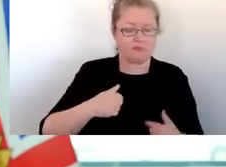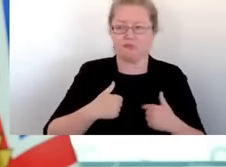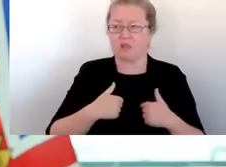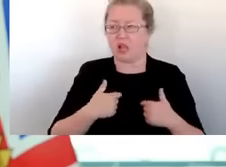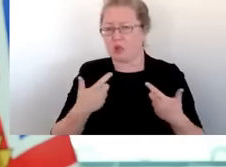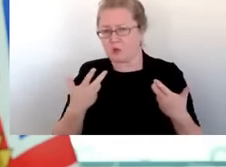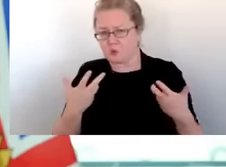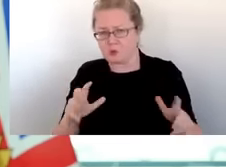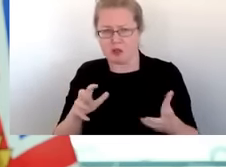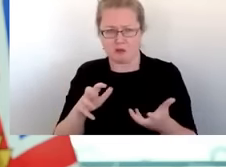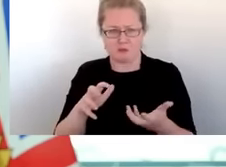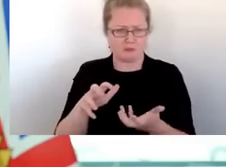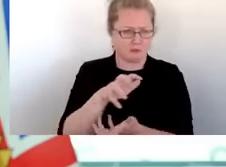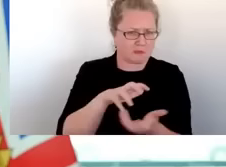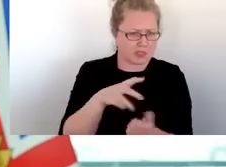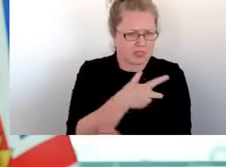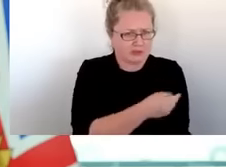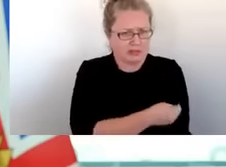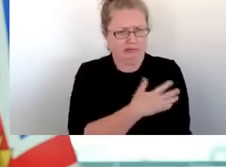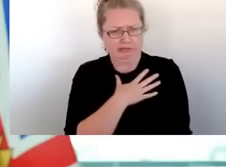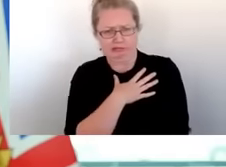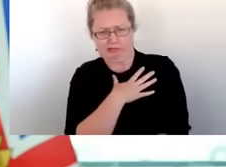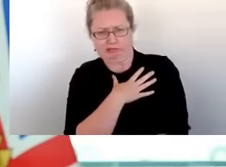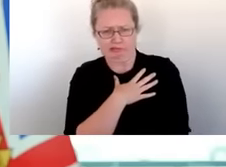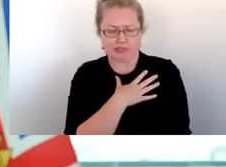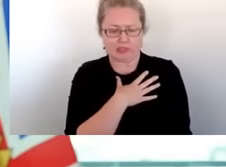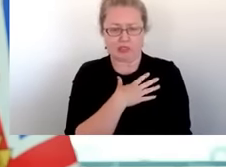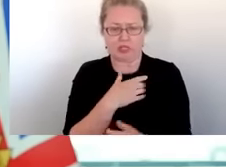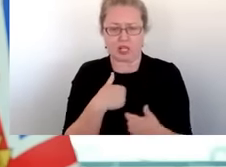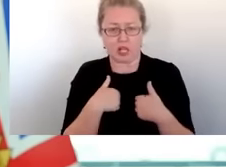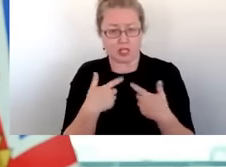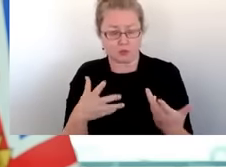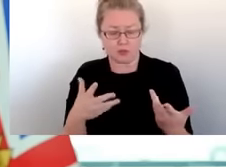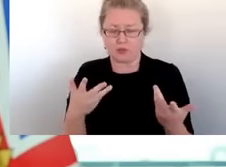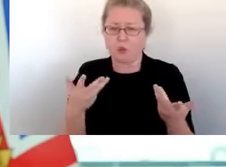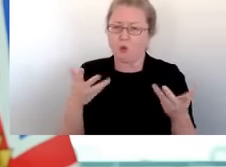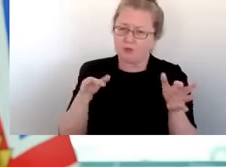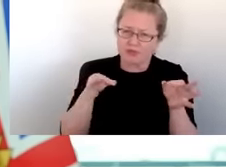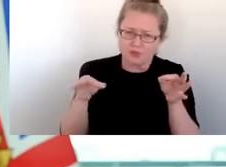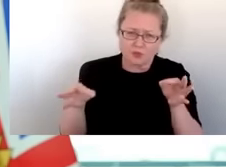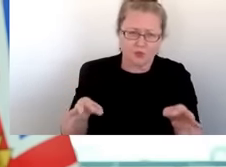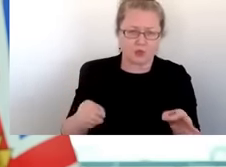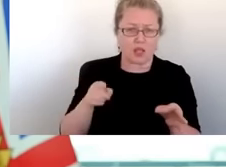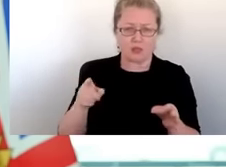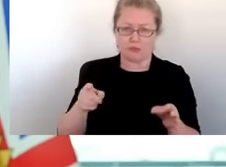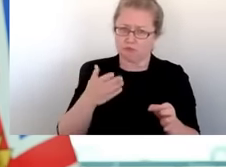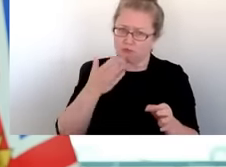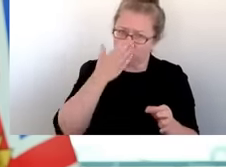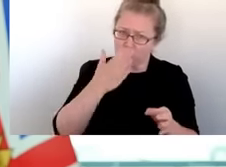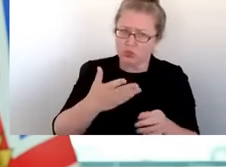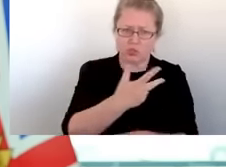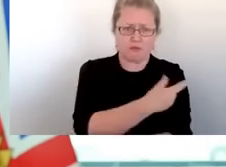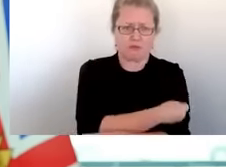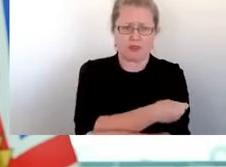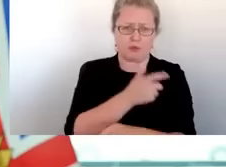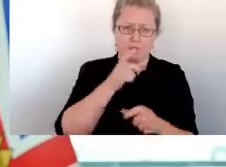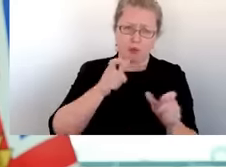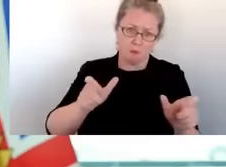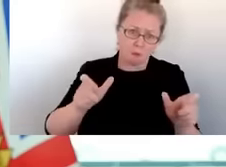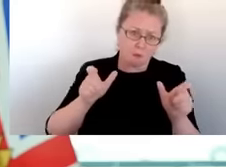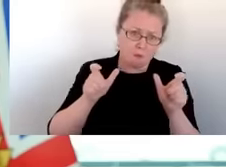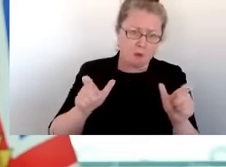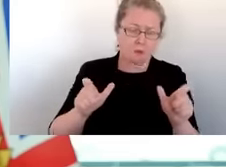want to do the bivalent vaccine. Dr. Henry's described that it's a very good vaccine with added protection against Omicron, but